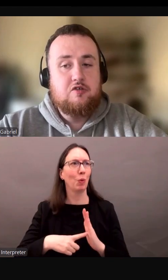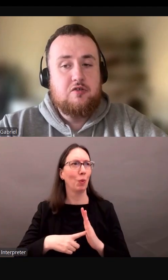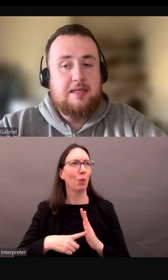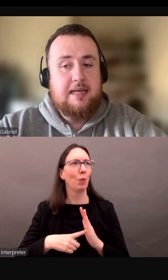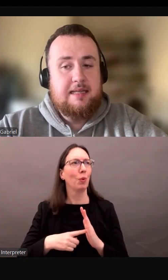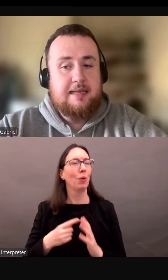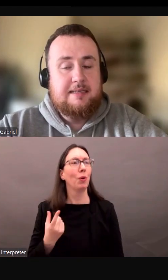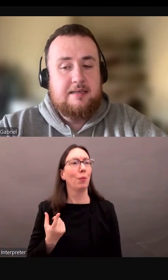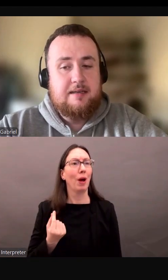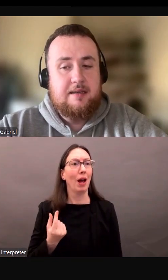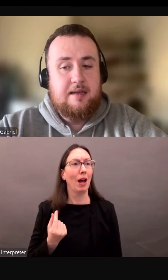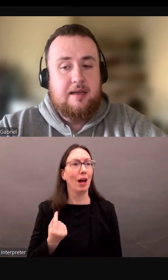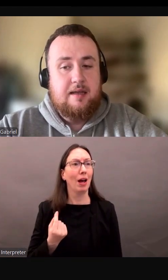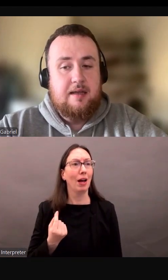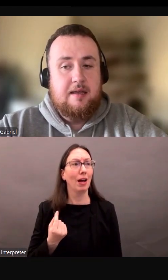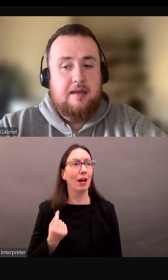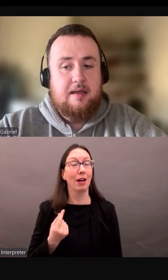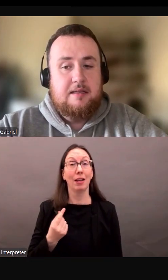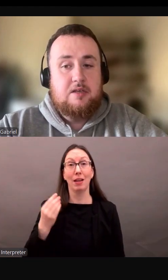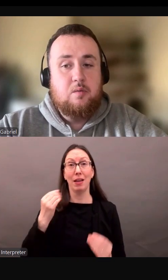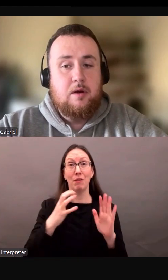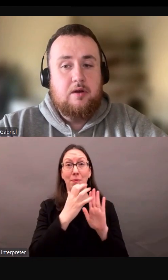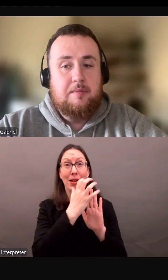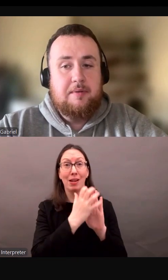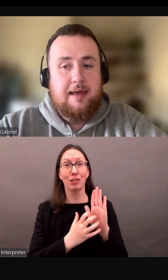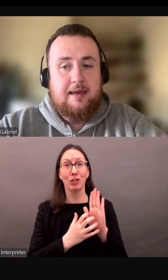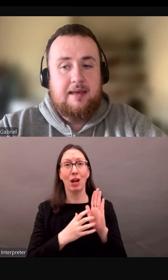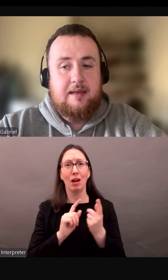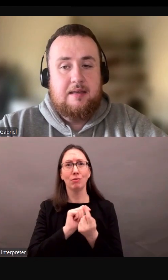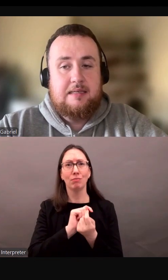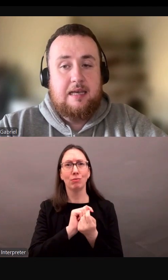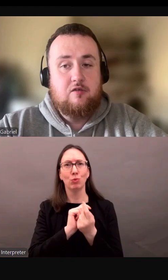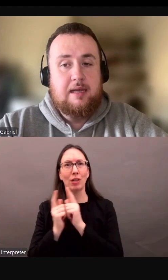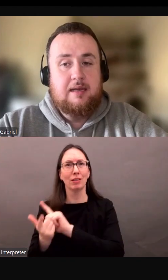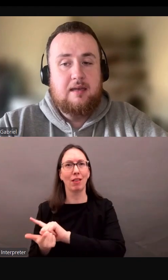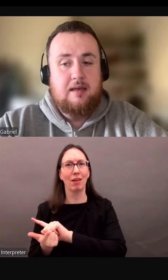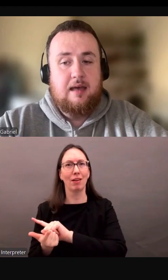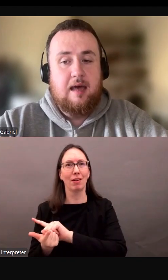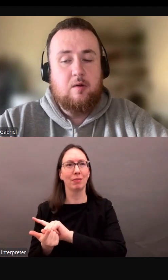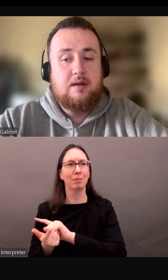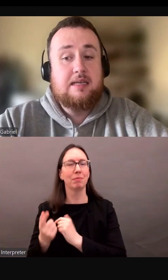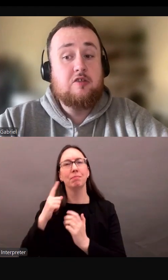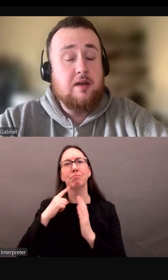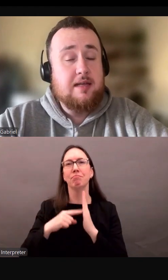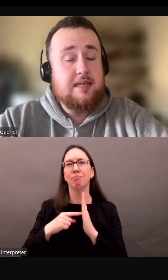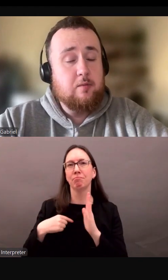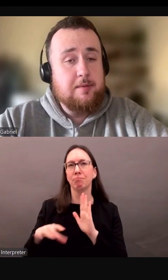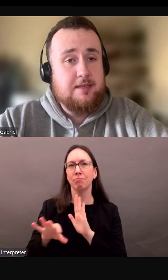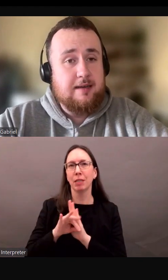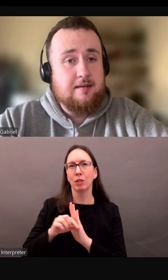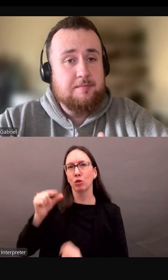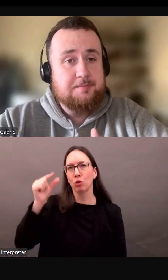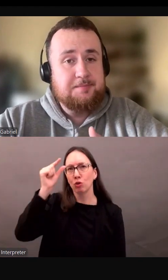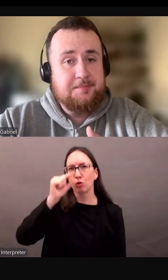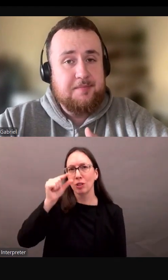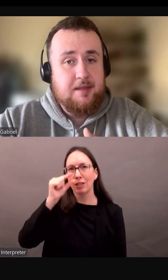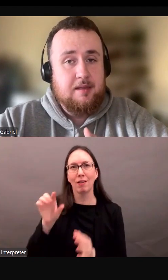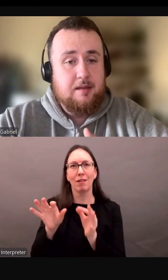to translate this. So we're going to pick, say, Greek, and we're going to say translate website.